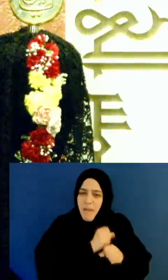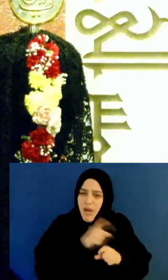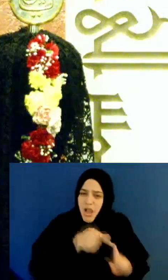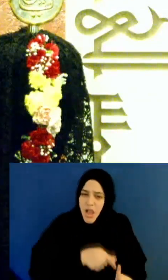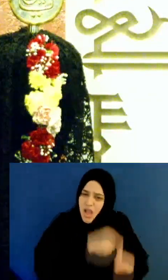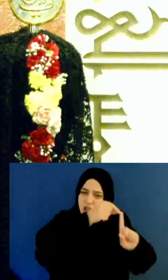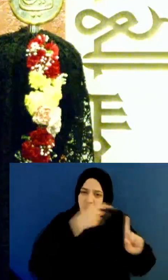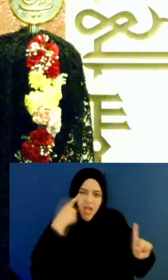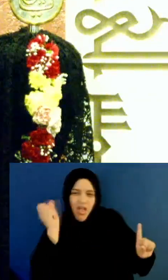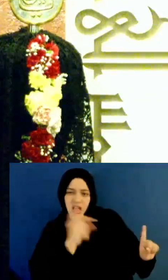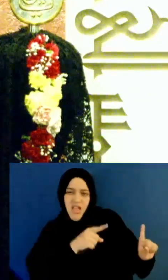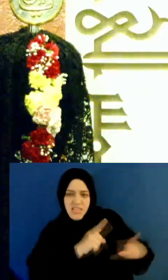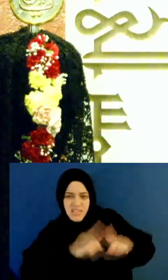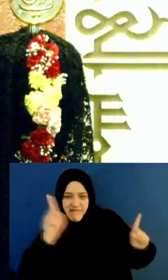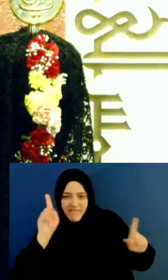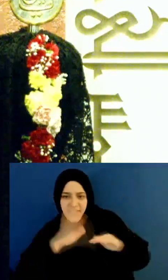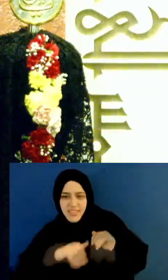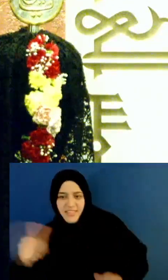identity.